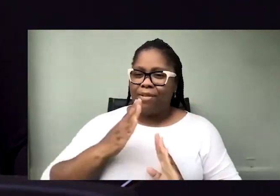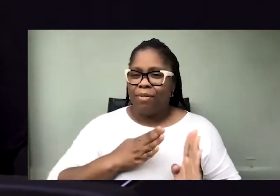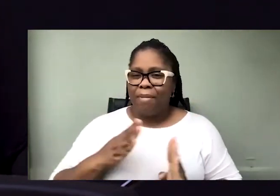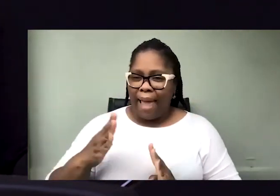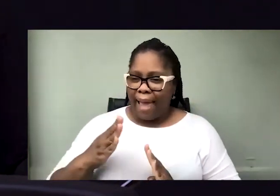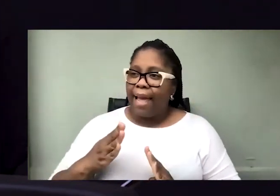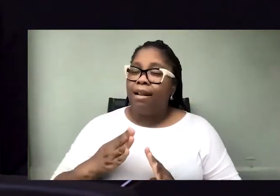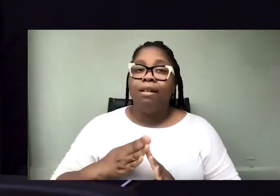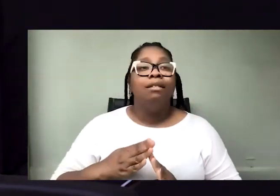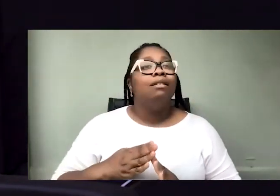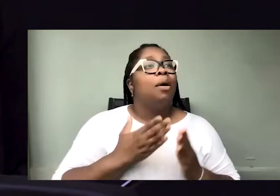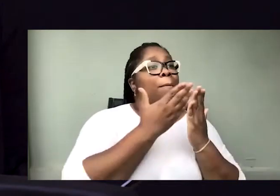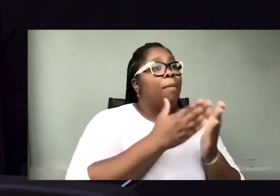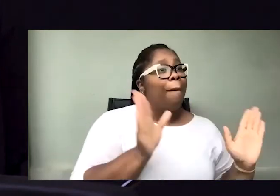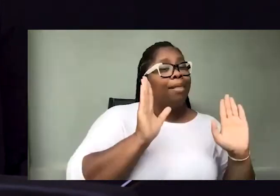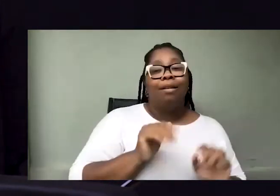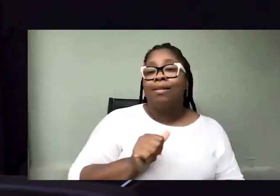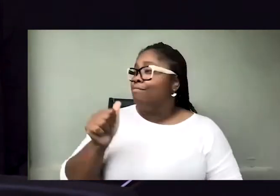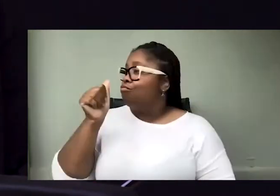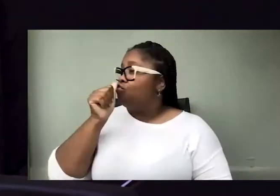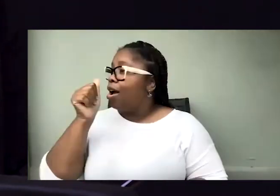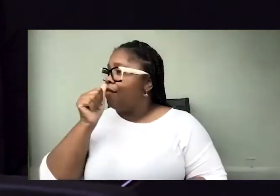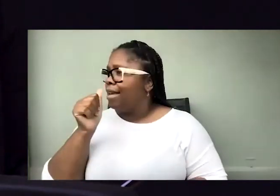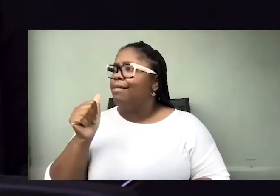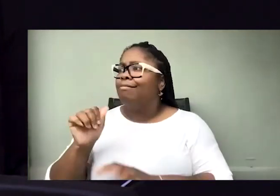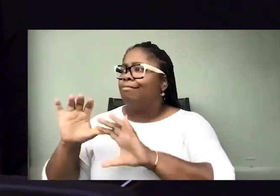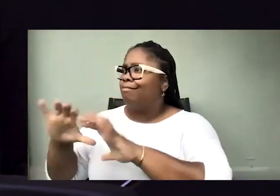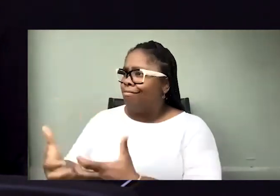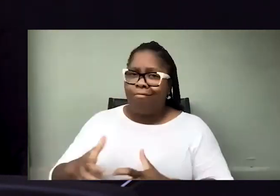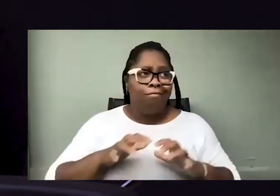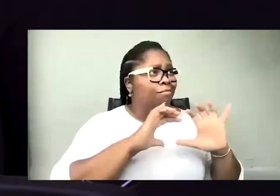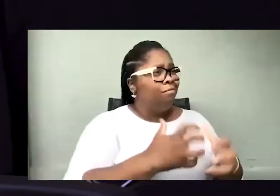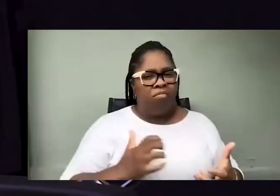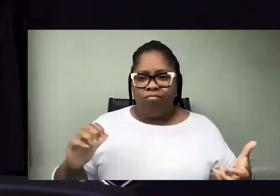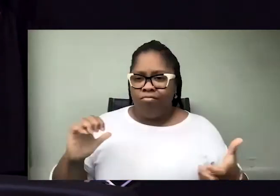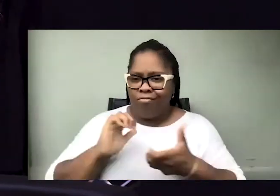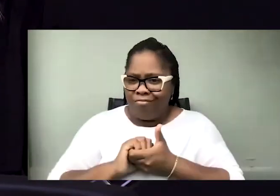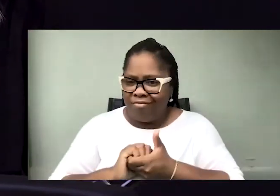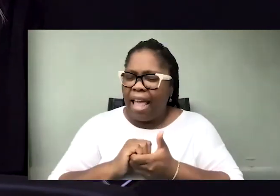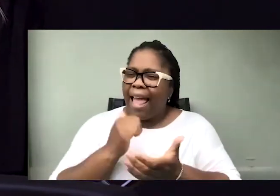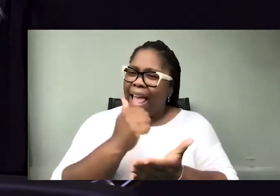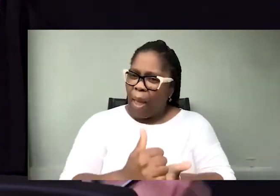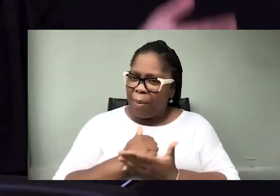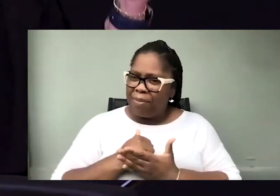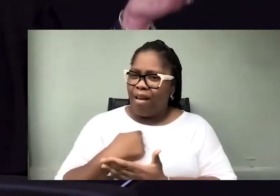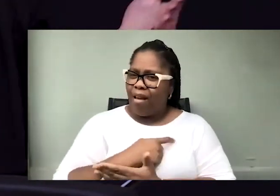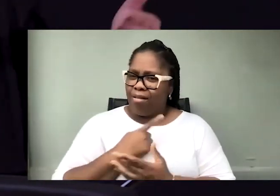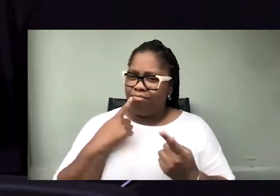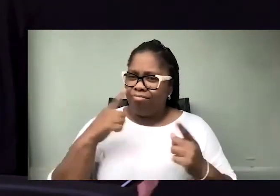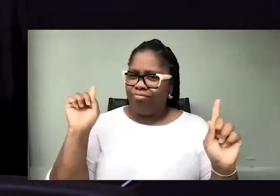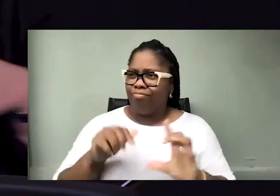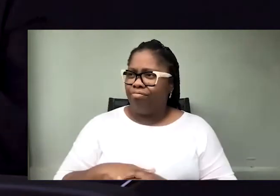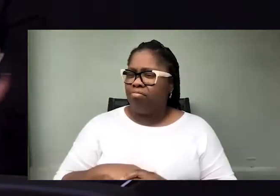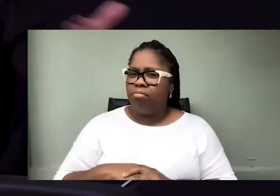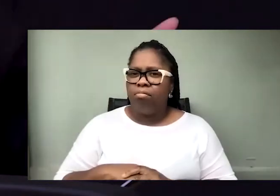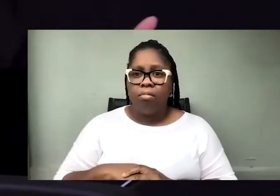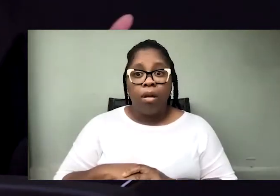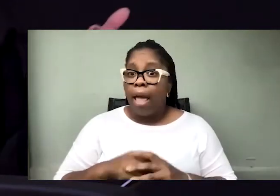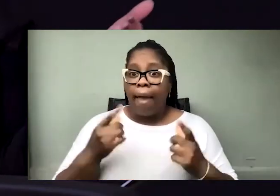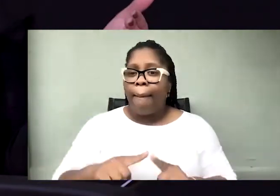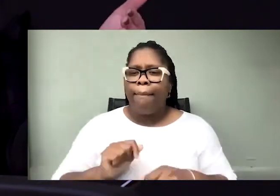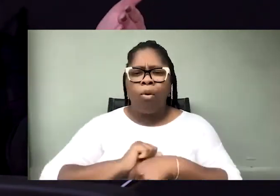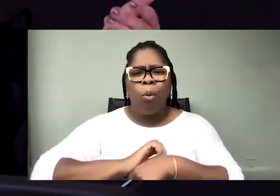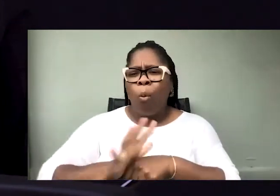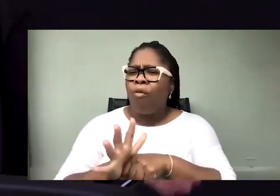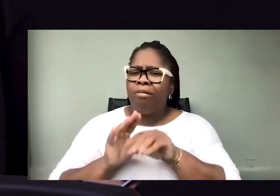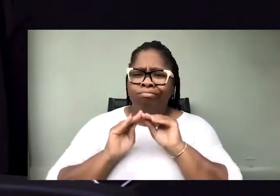bring public and private partnership together. And I think that's what has allowed us to pivot. That's what has allowed, when COVID hit and we were already